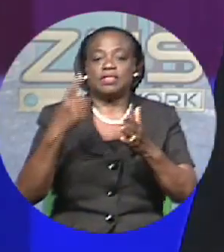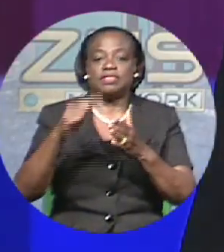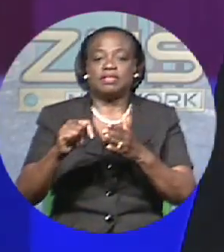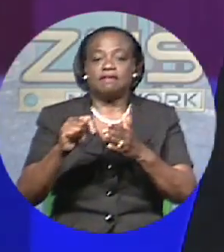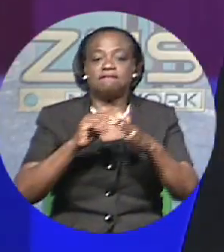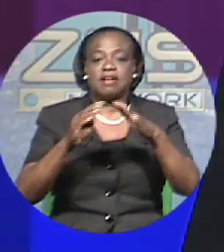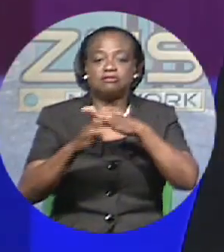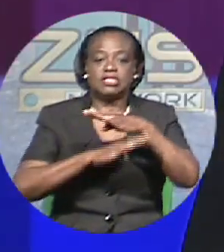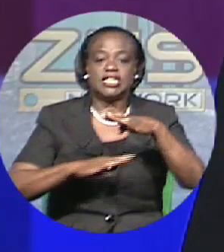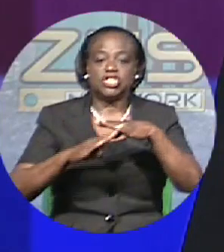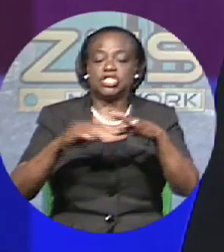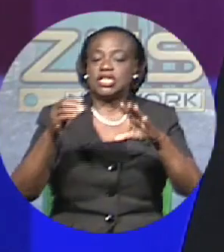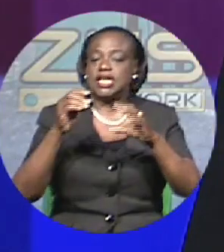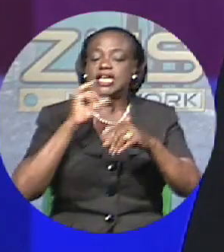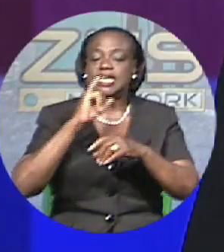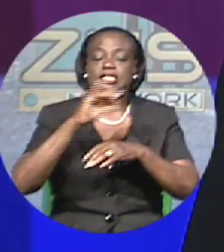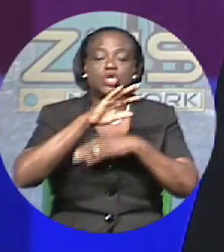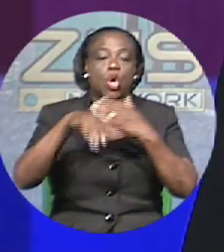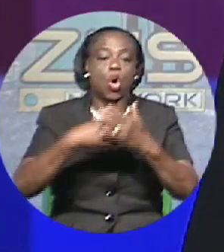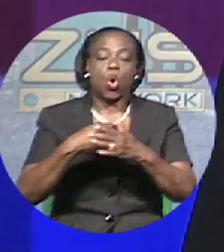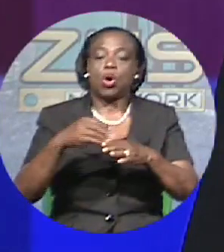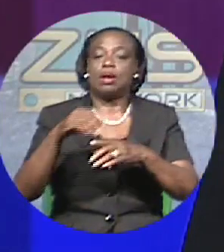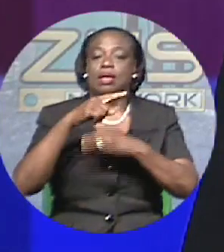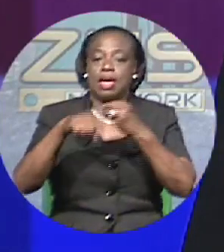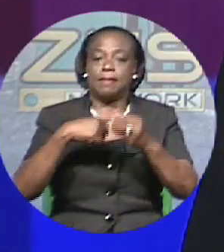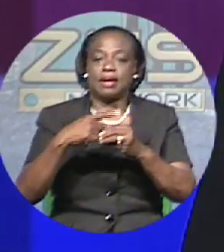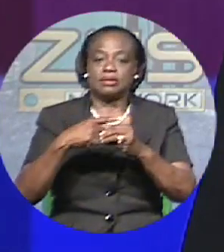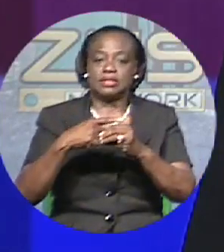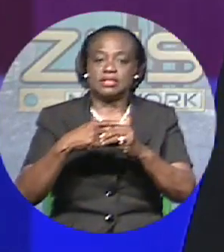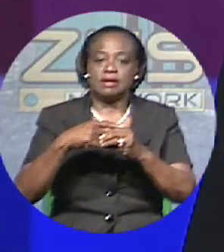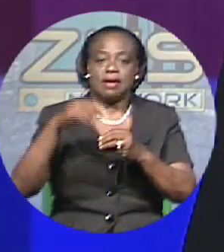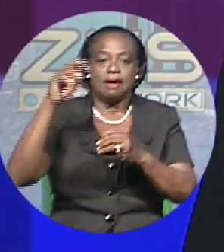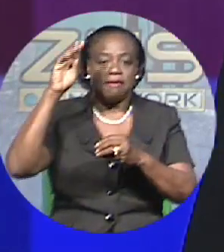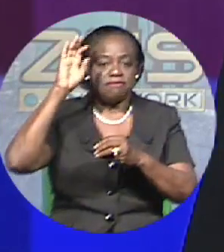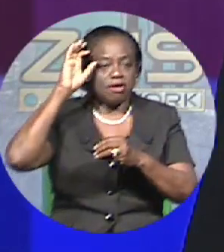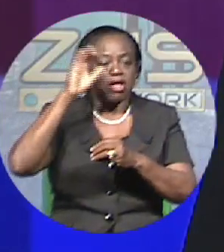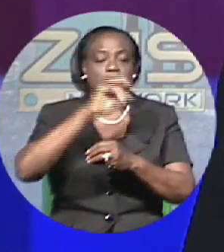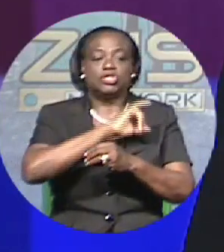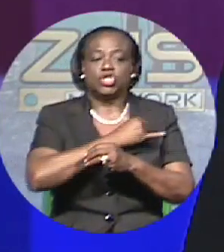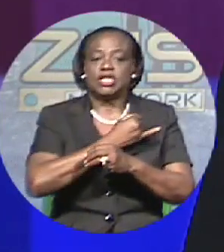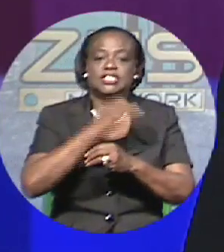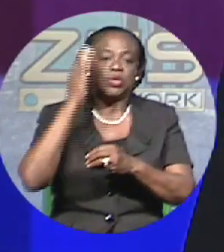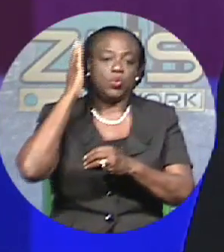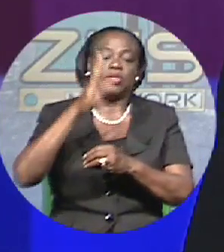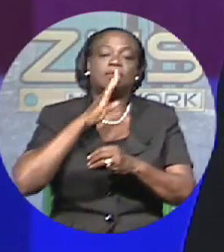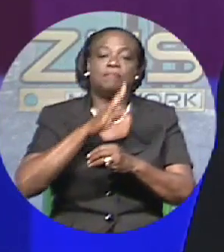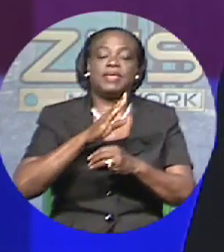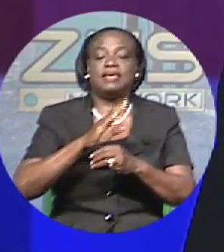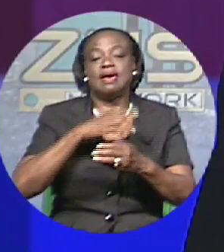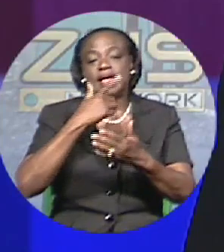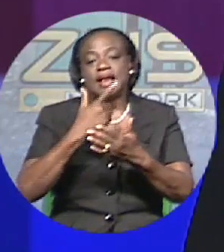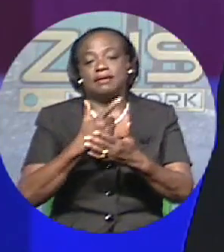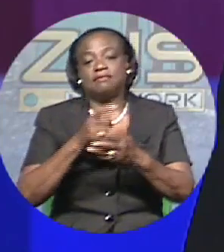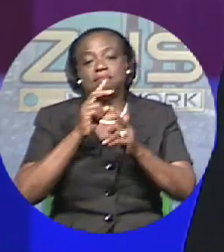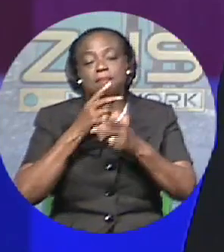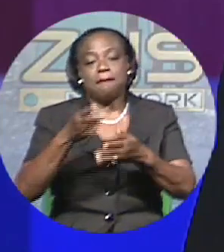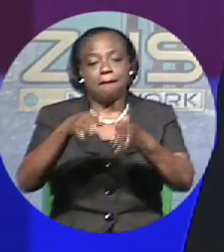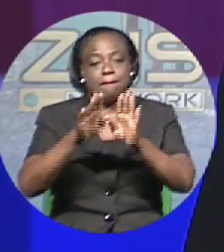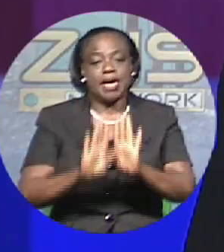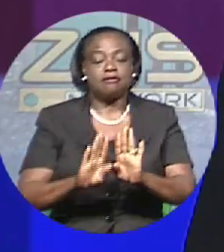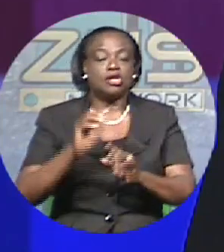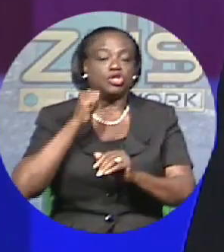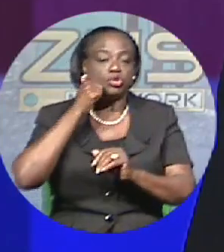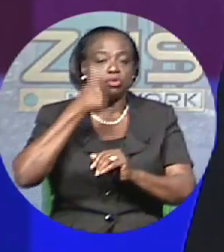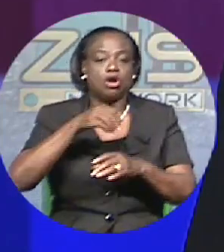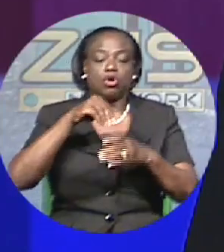Bang Johnson will be laid to rest tomorrow in his native Eleuthera. The former manager of the Electro Telecom Lady Hitters and the BTC Ringers made quite